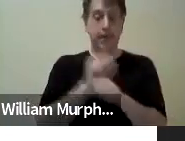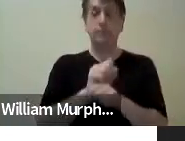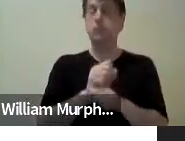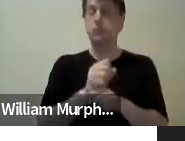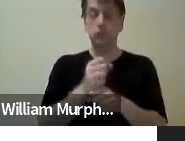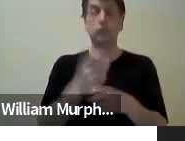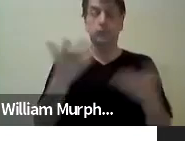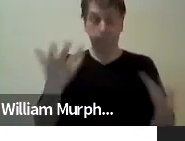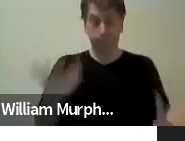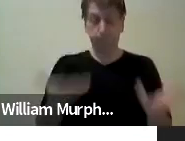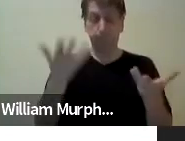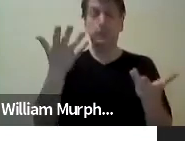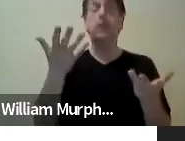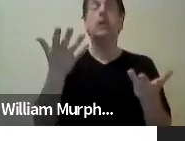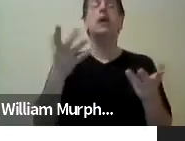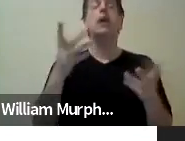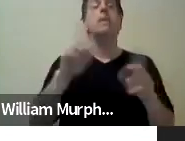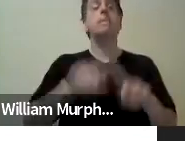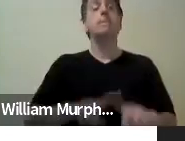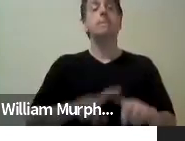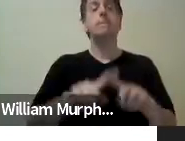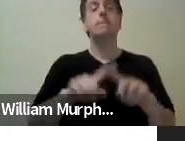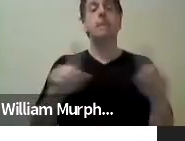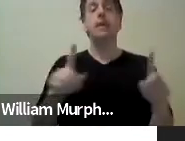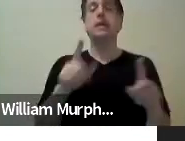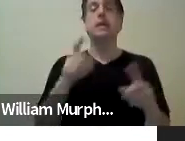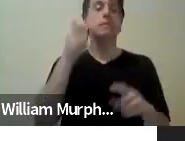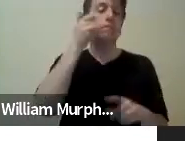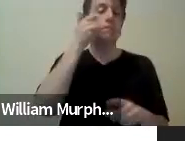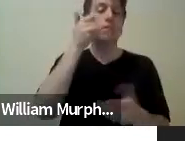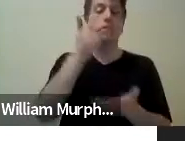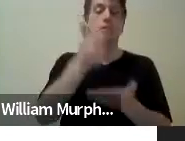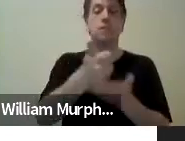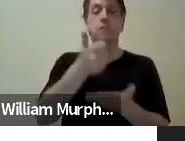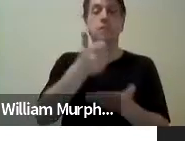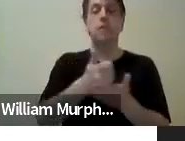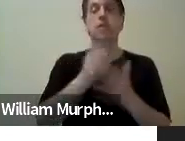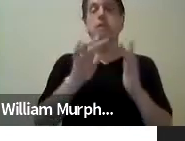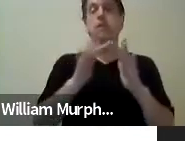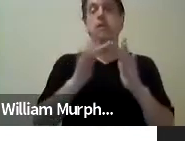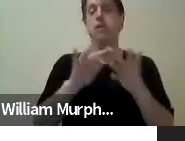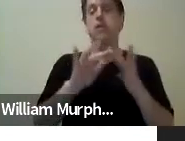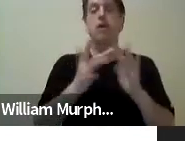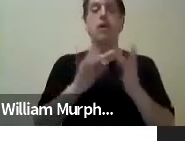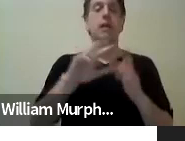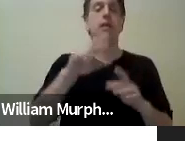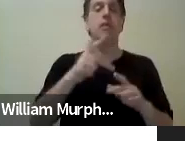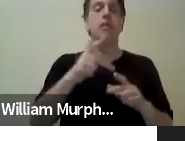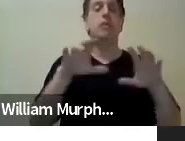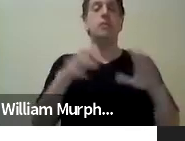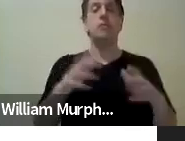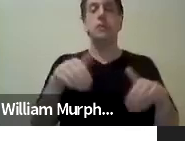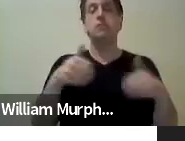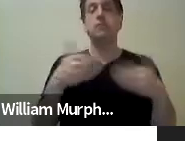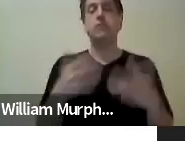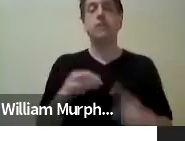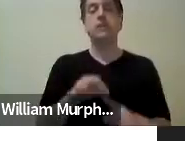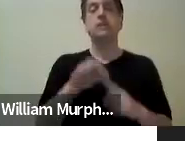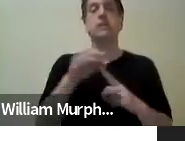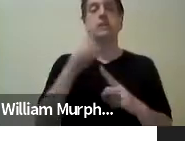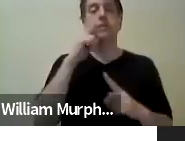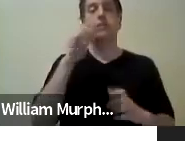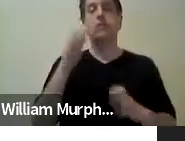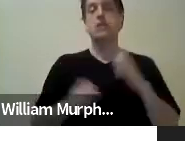treatment. However, telehealth and online third-party providers, especially for emotional